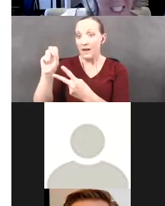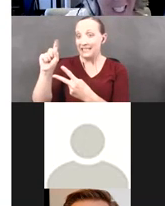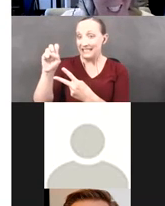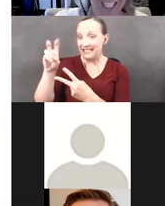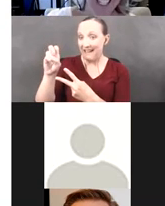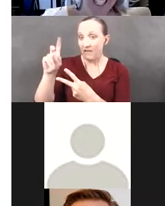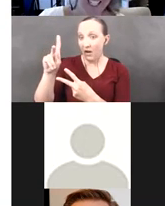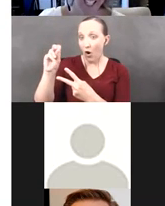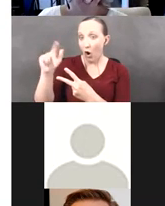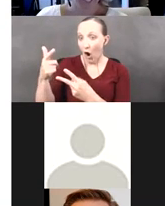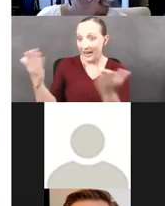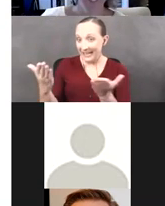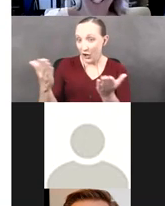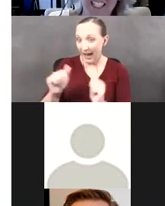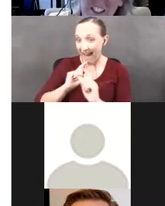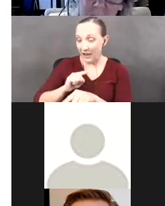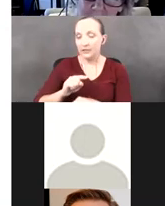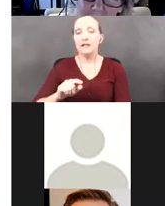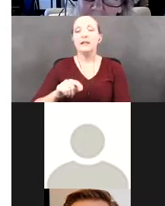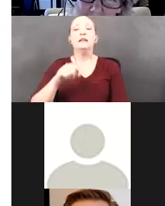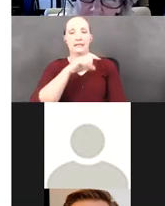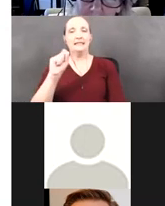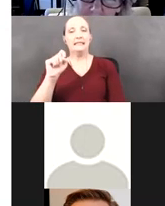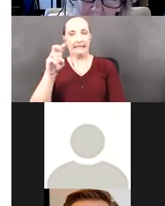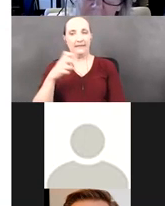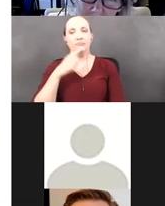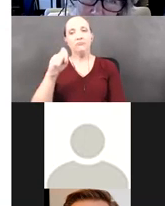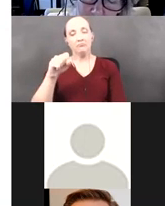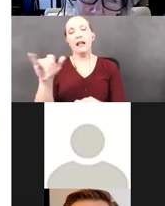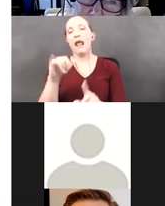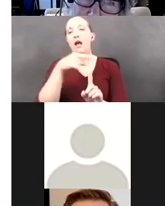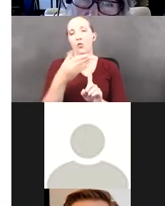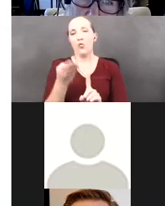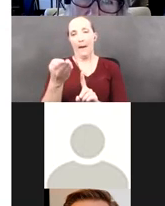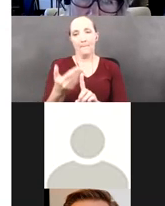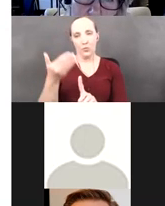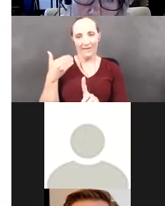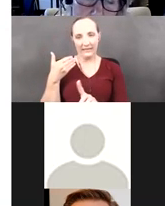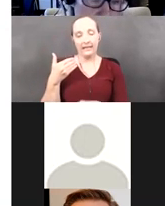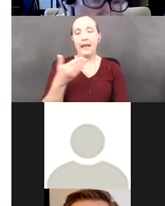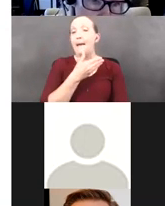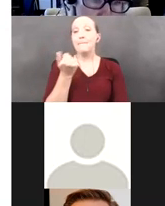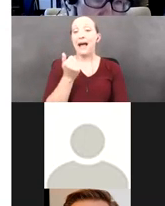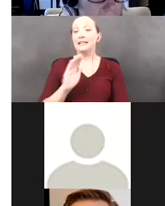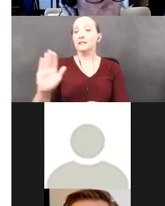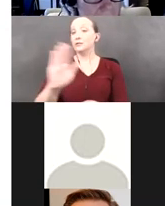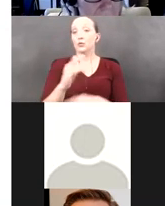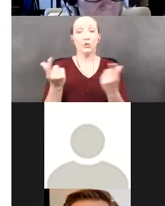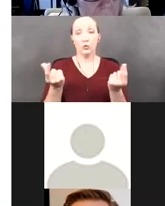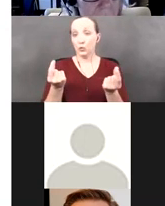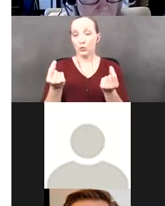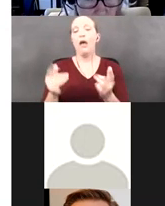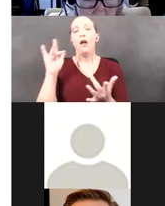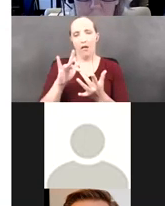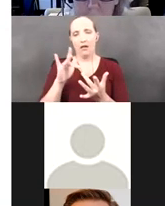Yeah, I can take that one. Yeah. So as Larissa recommended previously, Como recomendó the Larissa best antes, course of action right now would la be to mejor